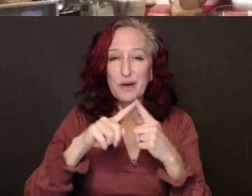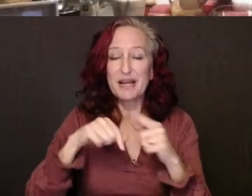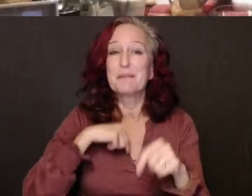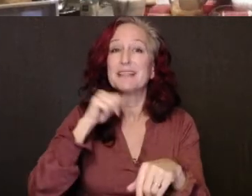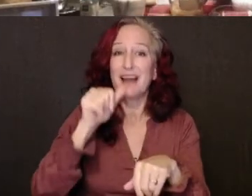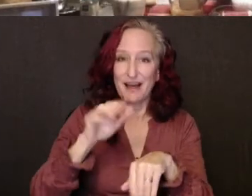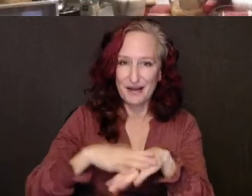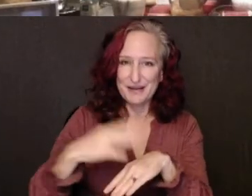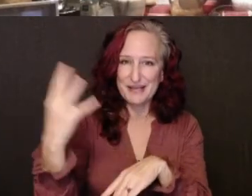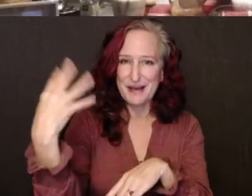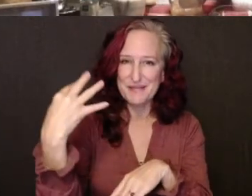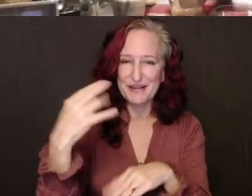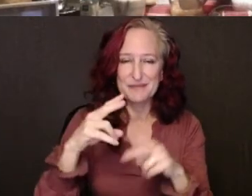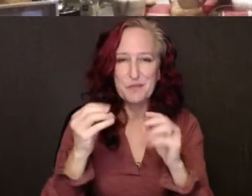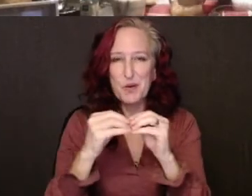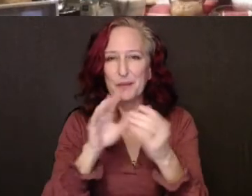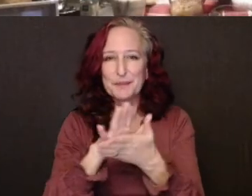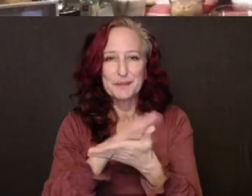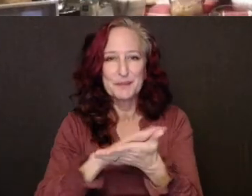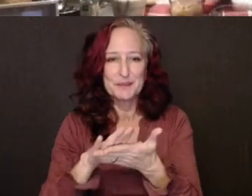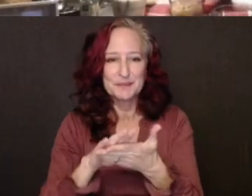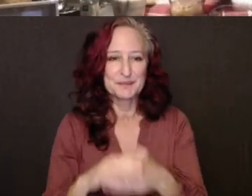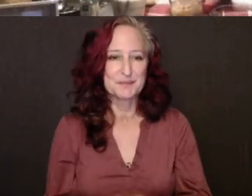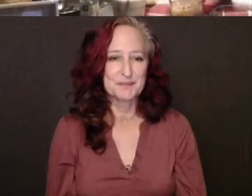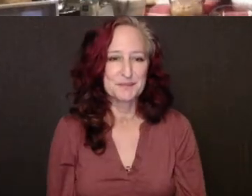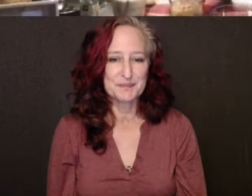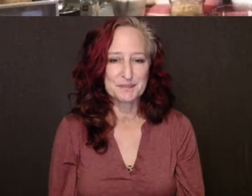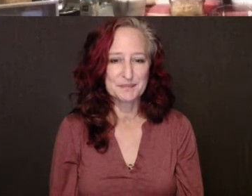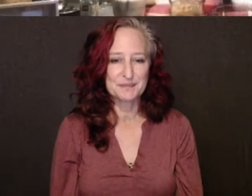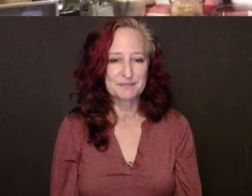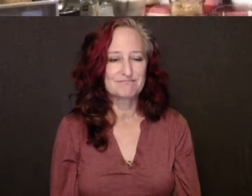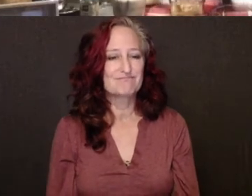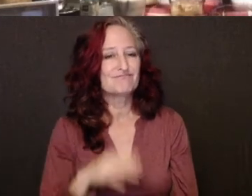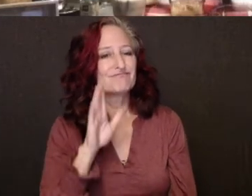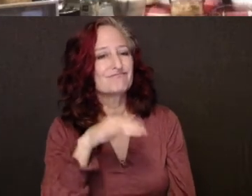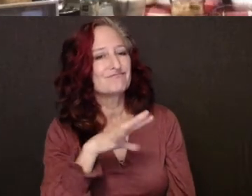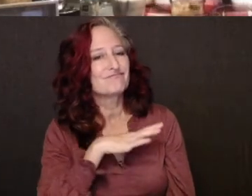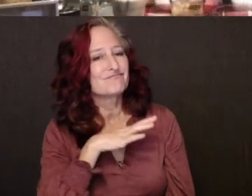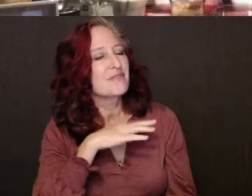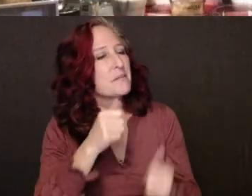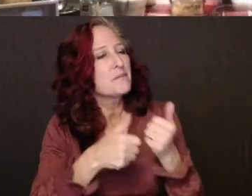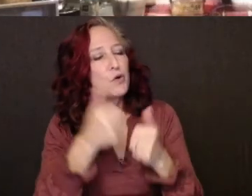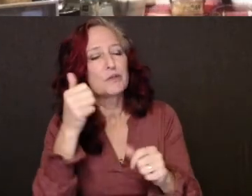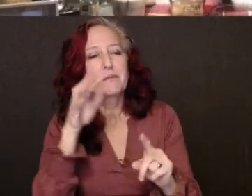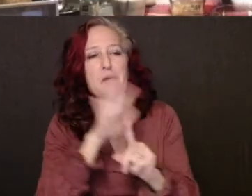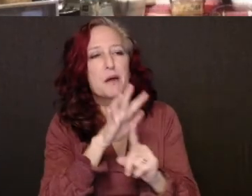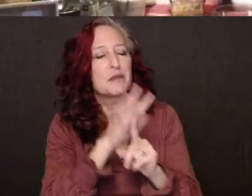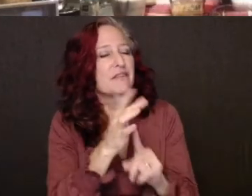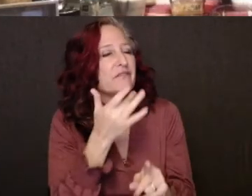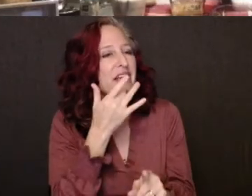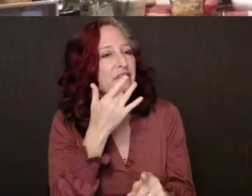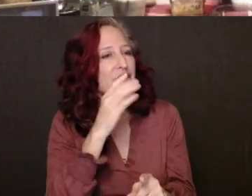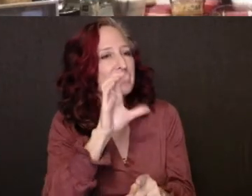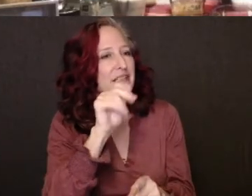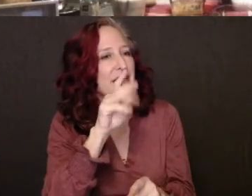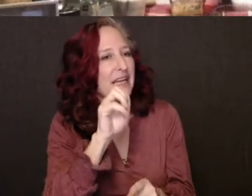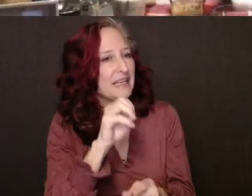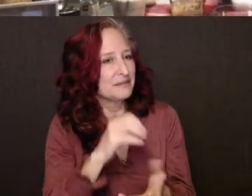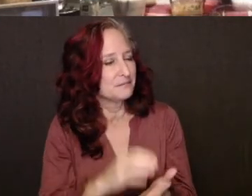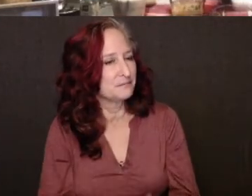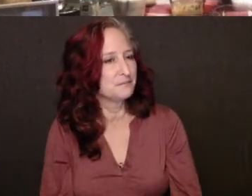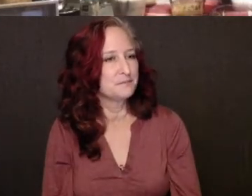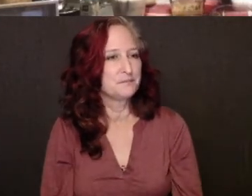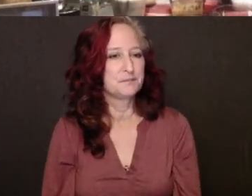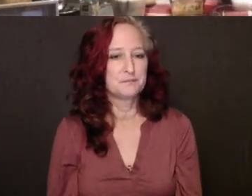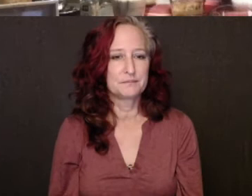could, Yeah, you could definitely do that. So I did a layer of the cookie and now I'm doing a layer